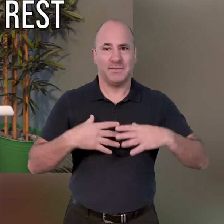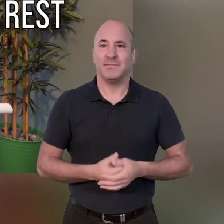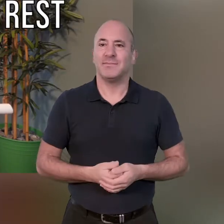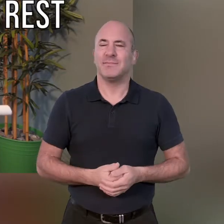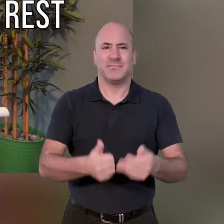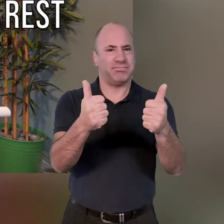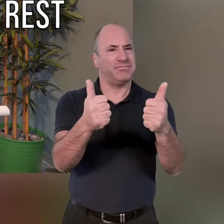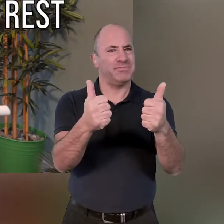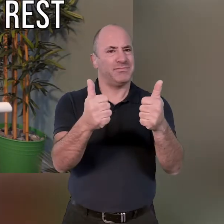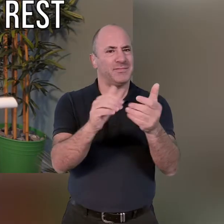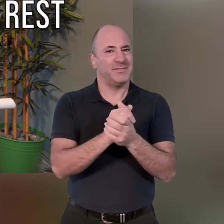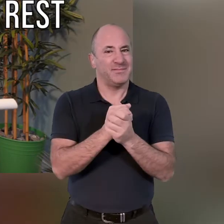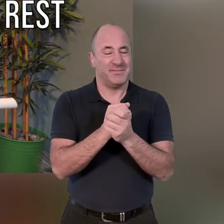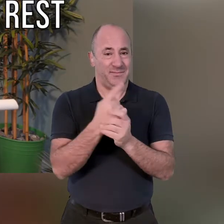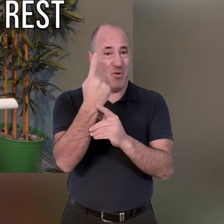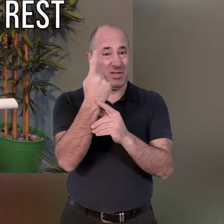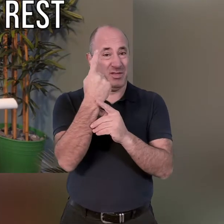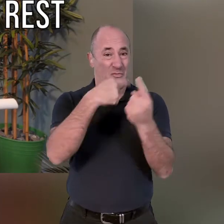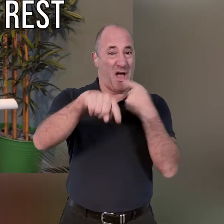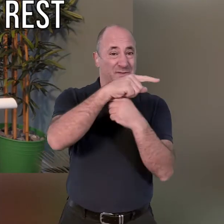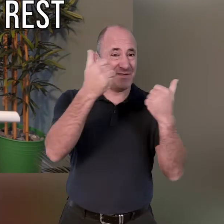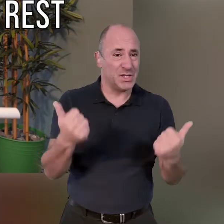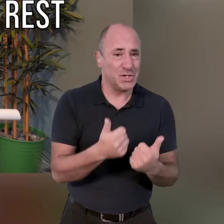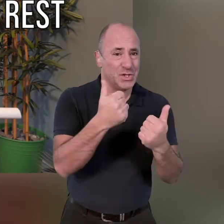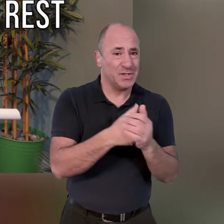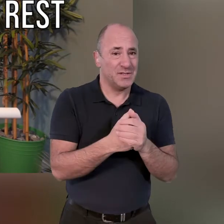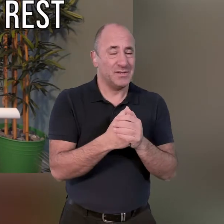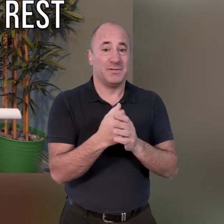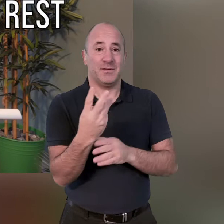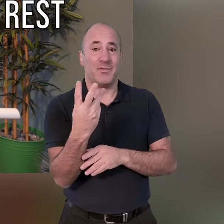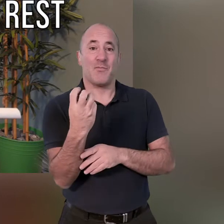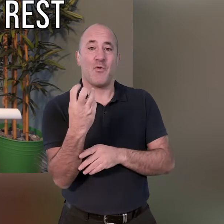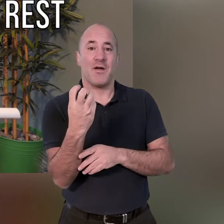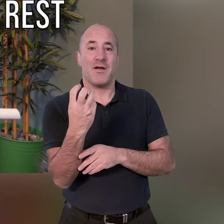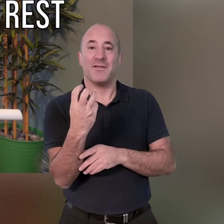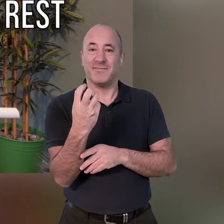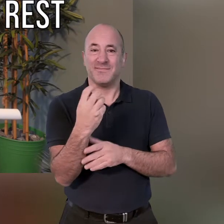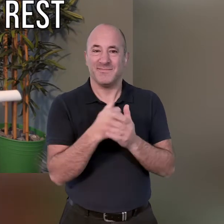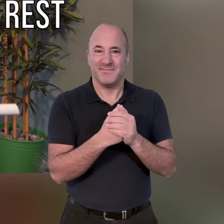there, excellent work. Right, so that is 1 set done, and we have got 3 more